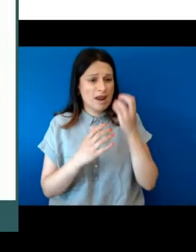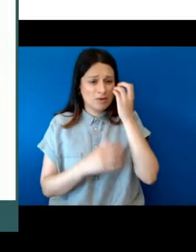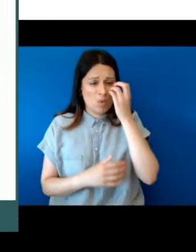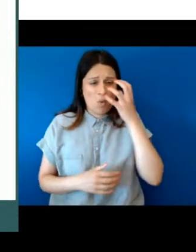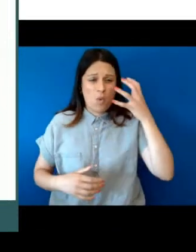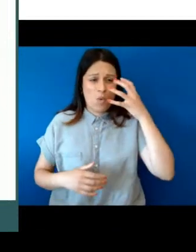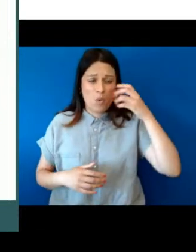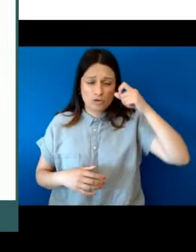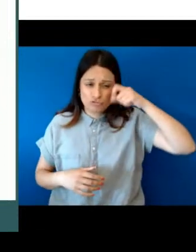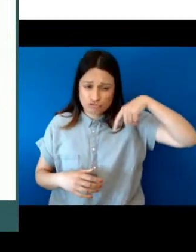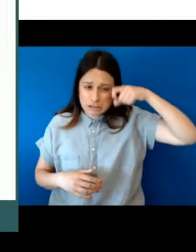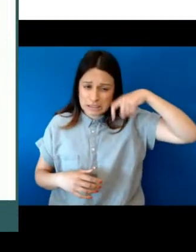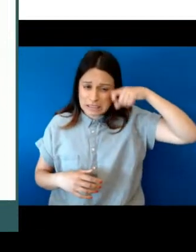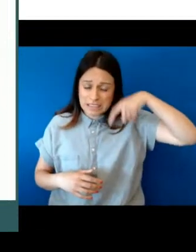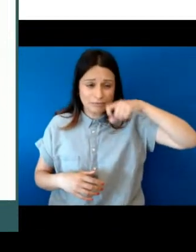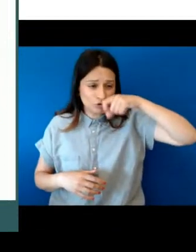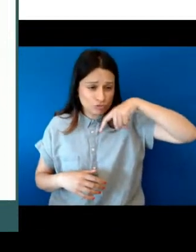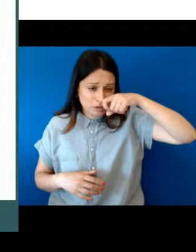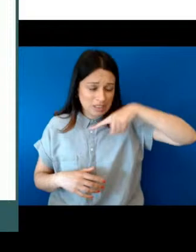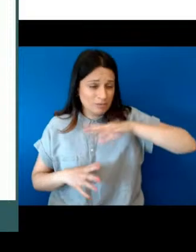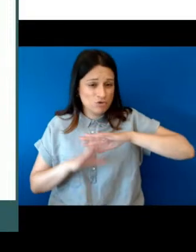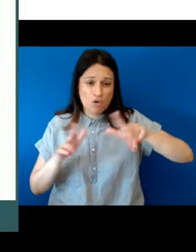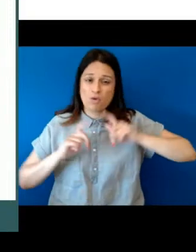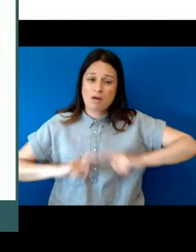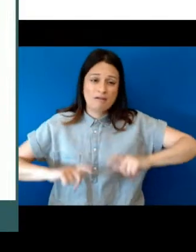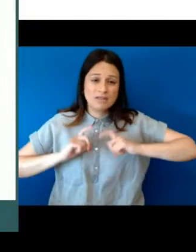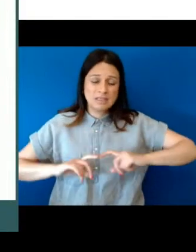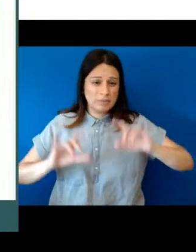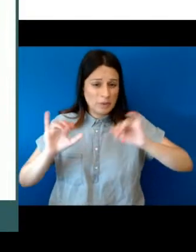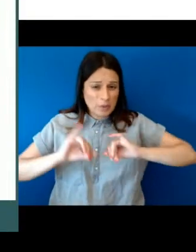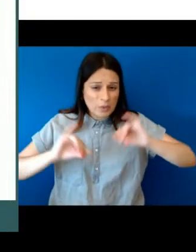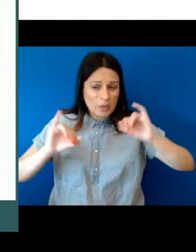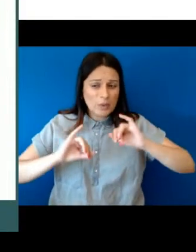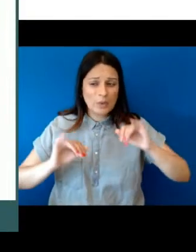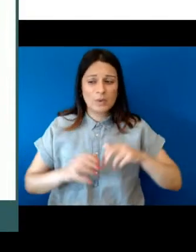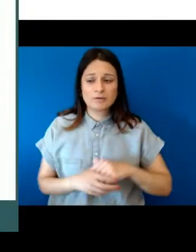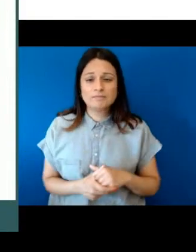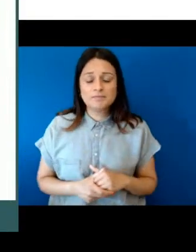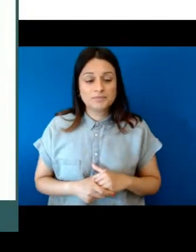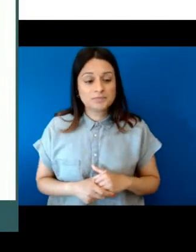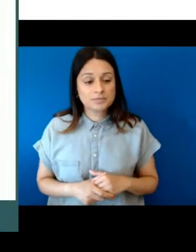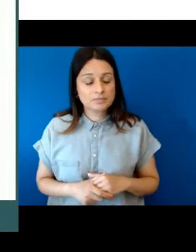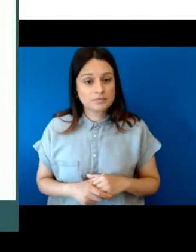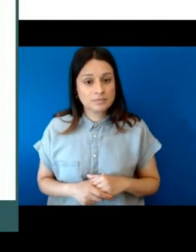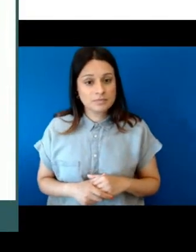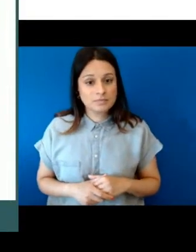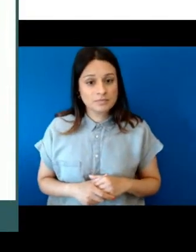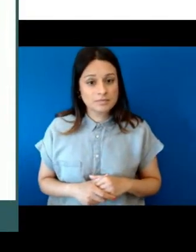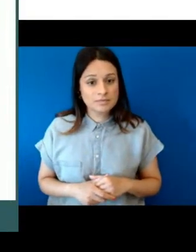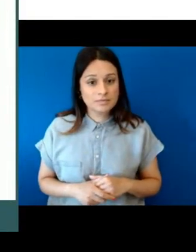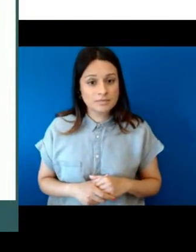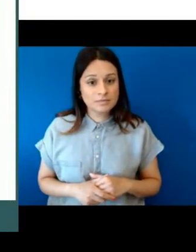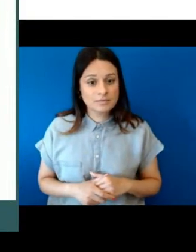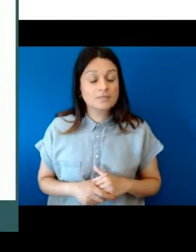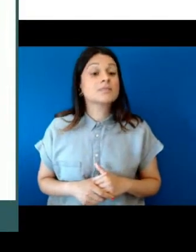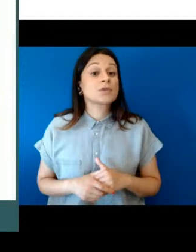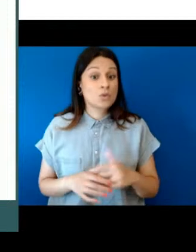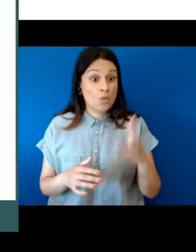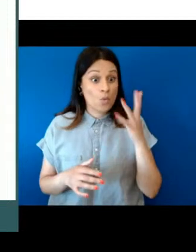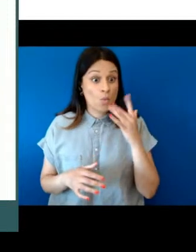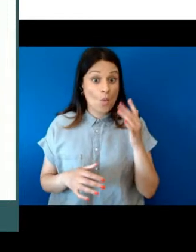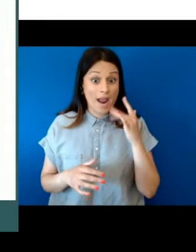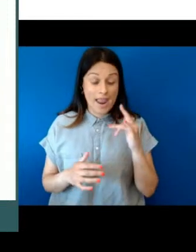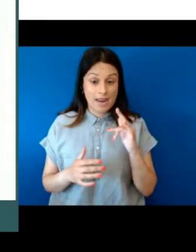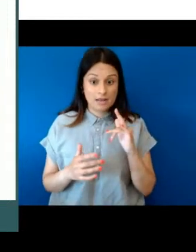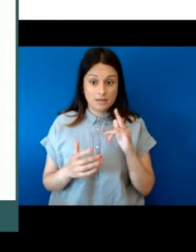is very, very uncomfortable for people who have this. And so when they're in contact with cats